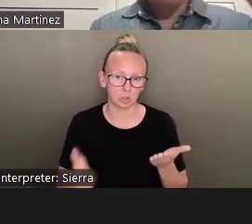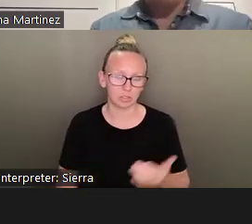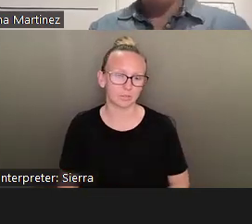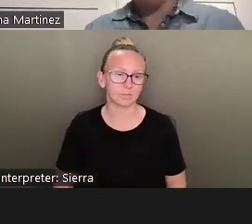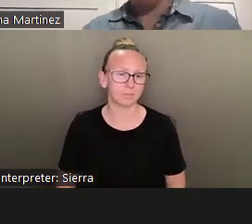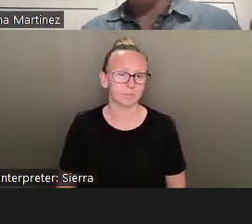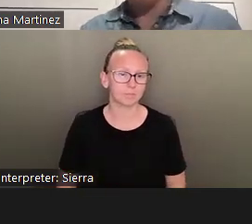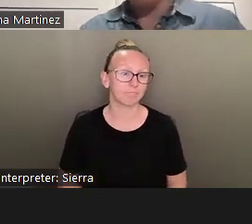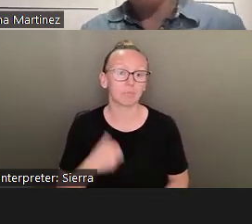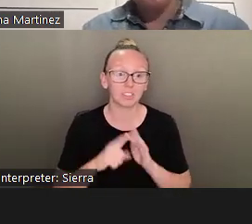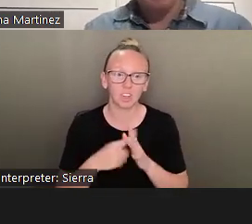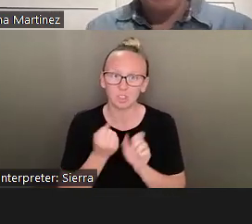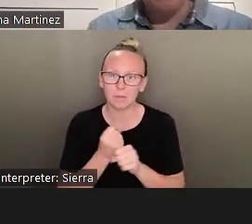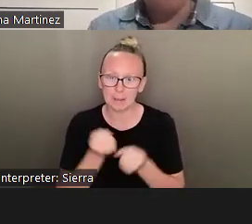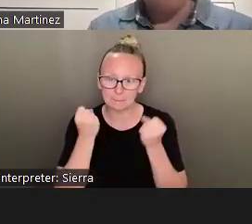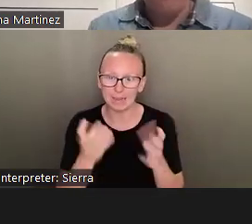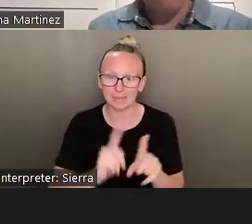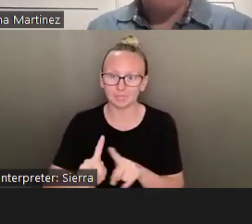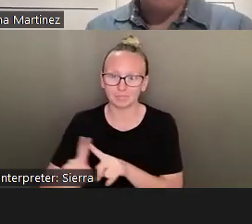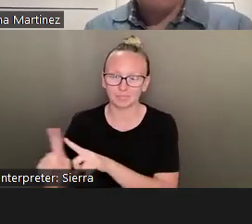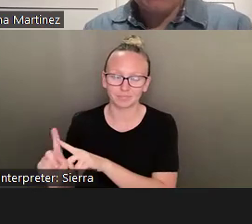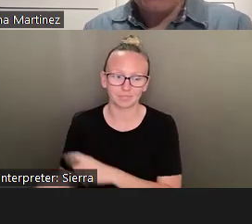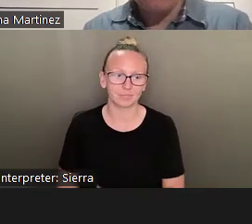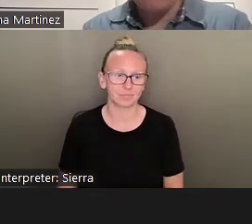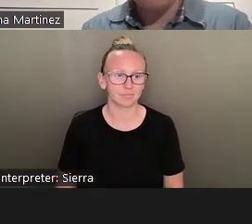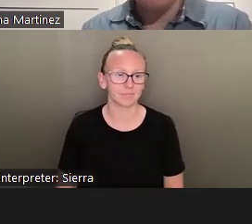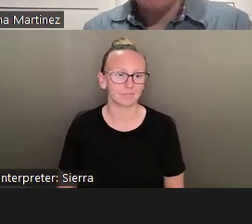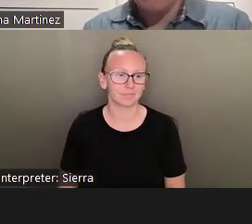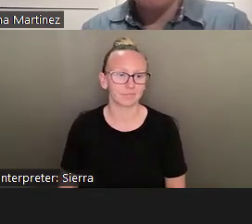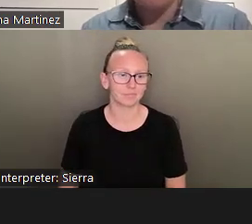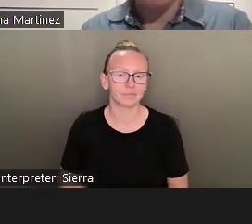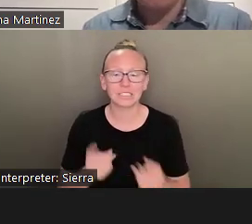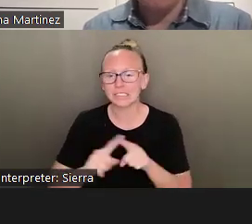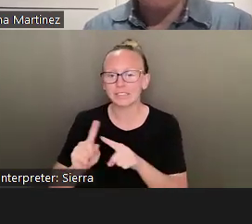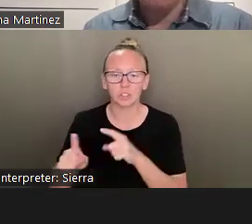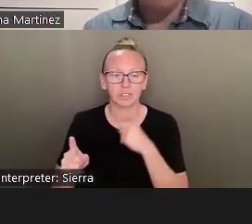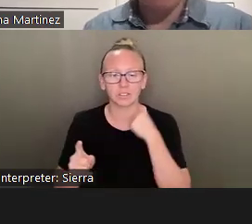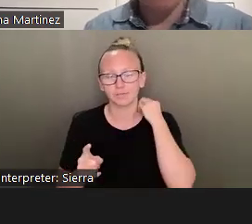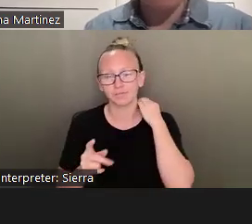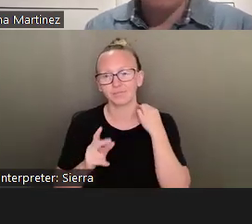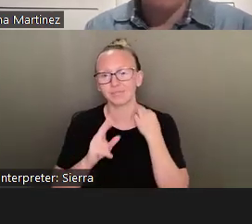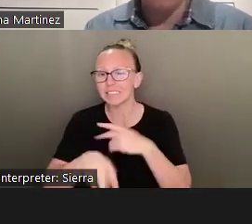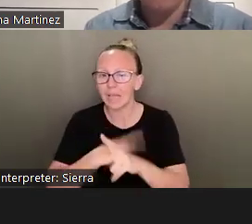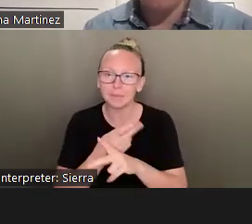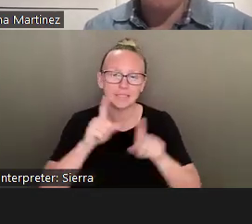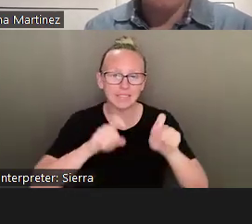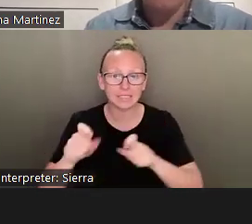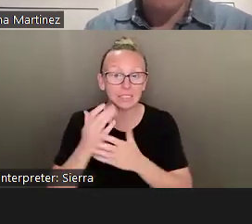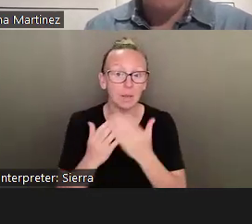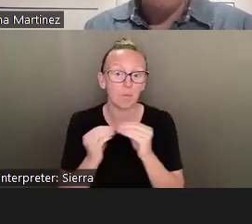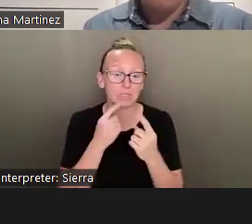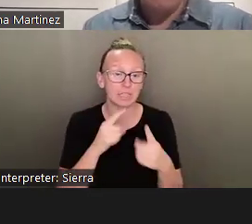And so I started making a bunch of them, all different kind of iterations and tests of this idea, some of them more successful than